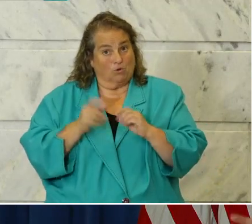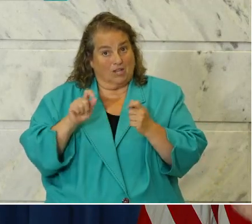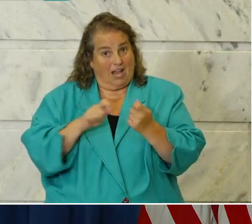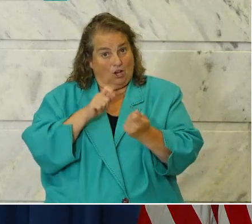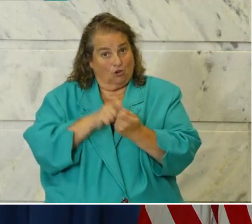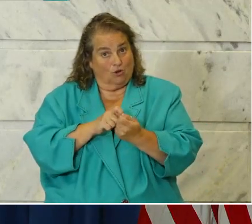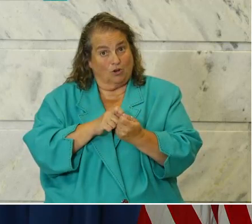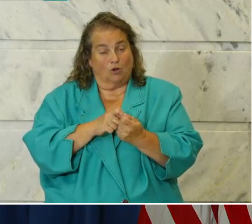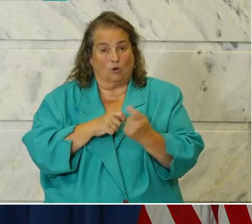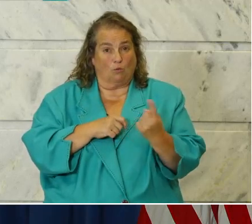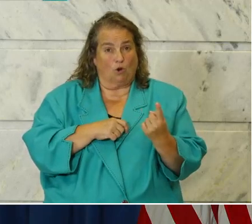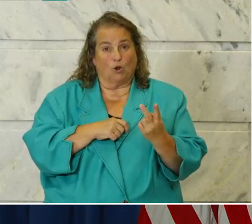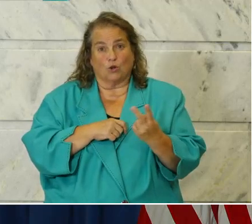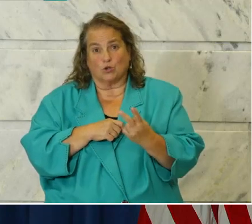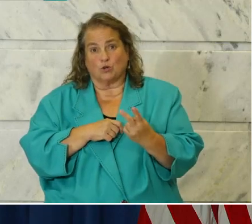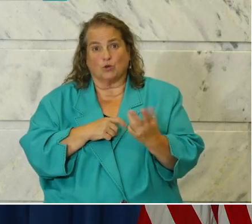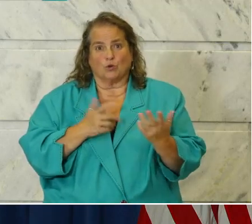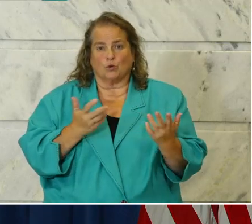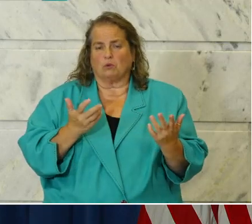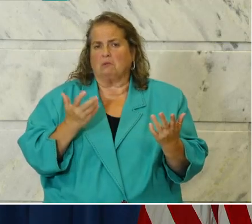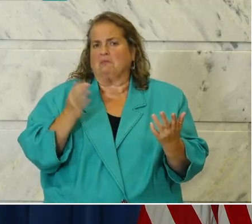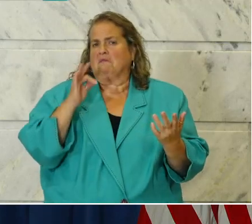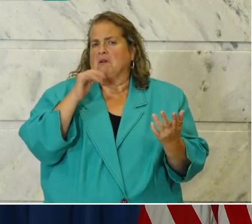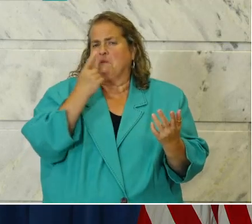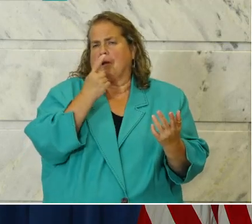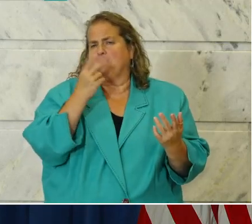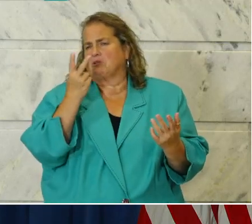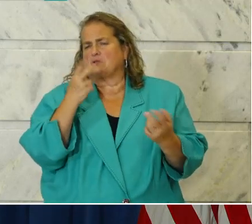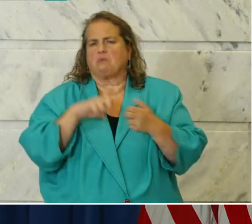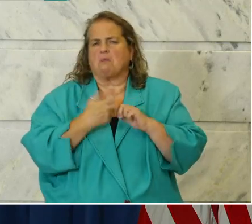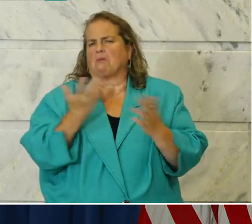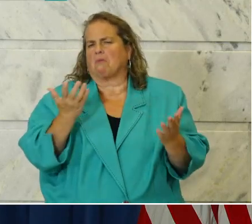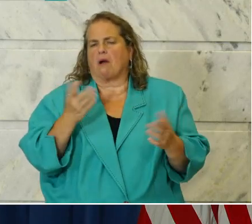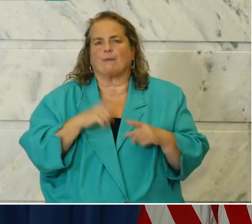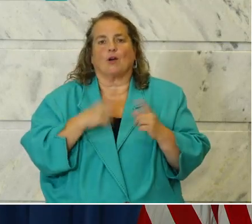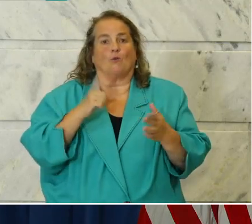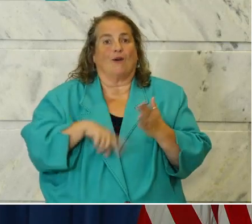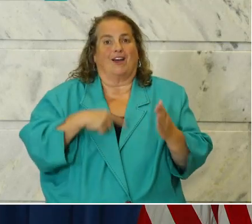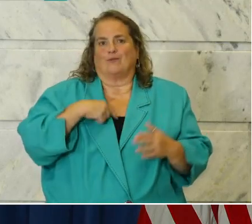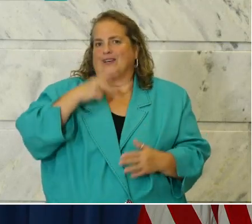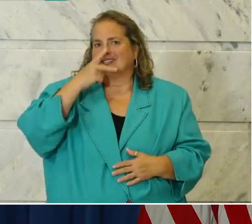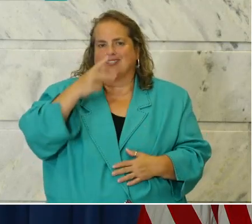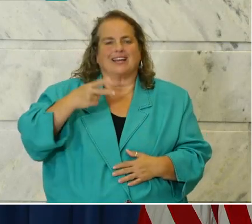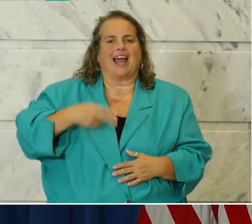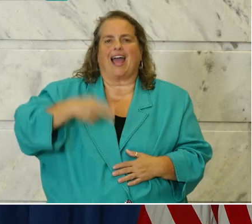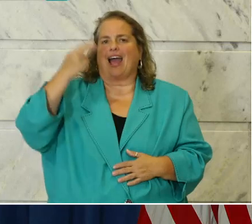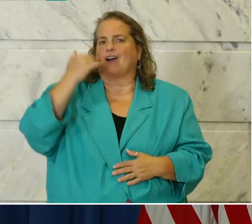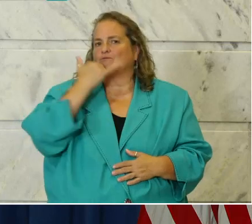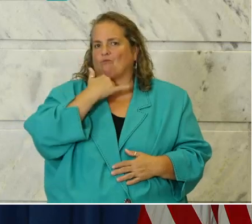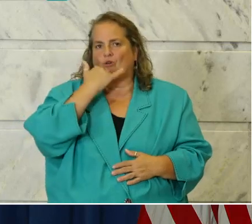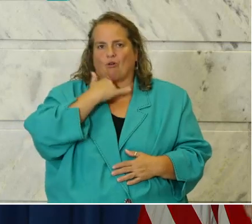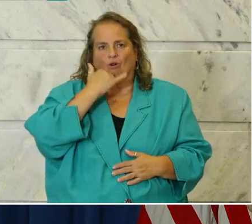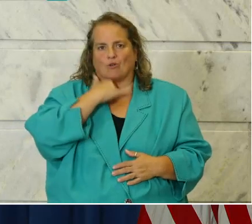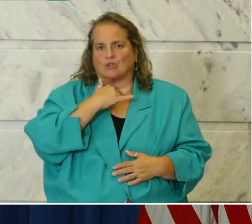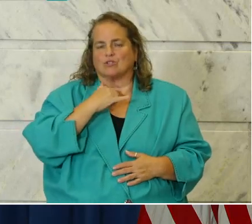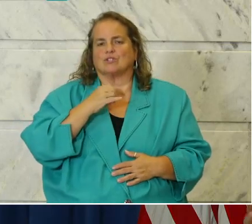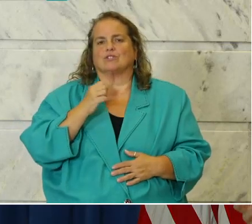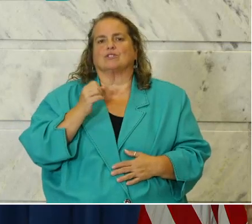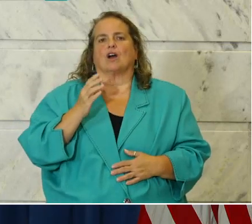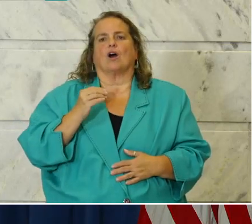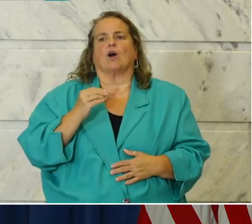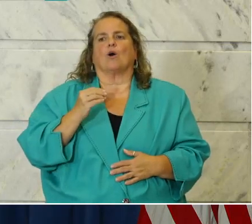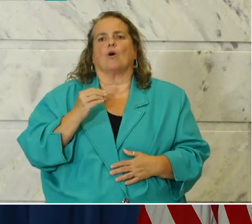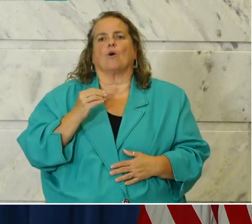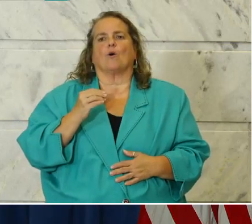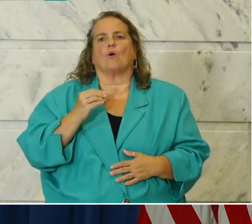one or two here or there? I'm sure that you could find, but what we see here is reflected ultimately in what our hospitals tell us,